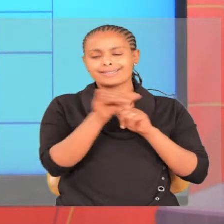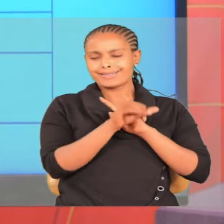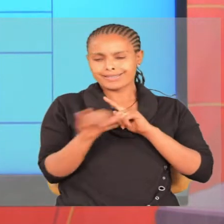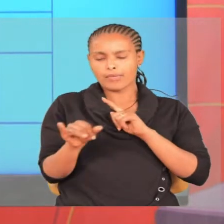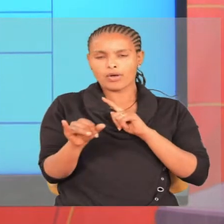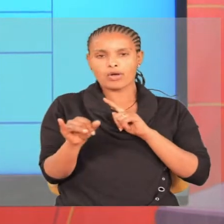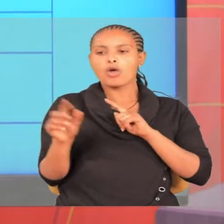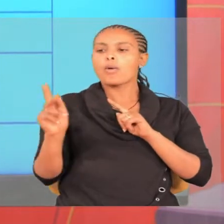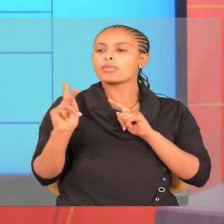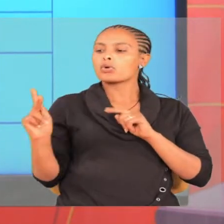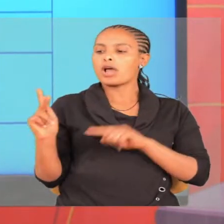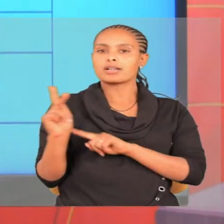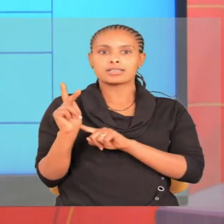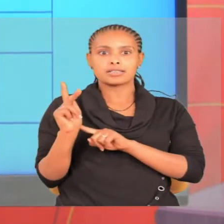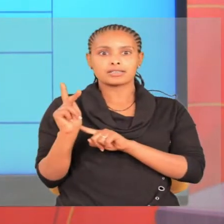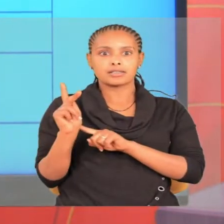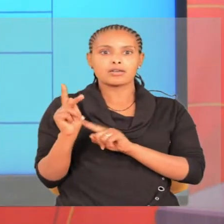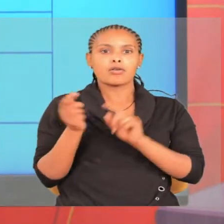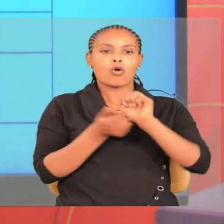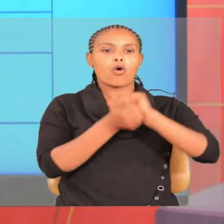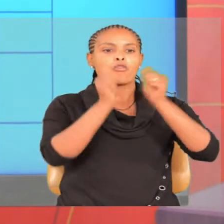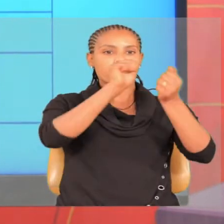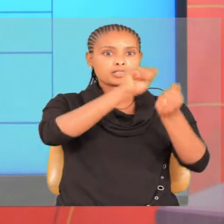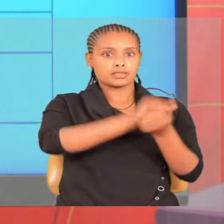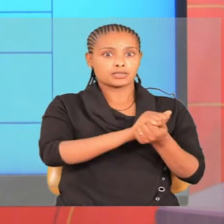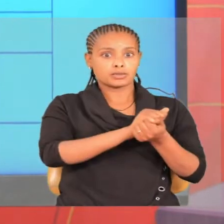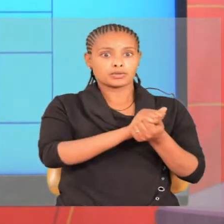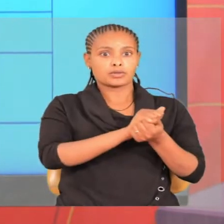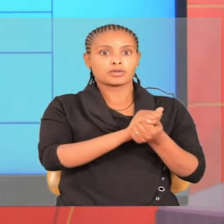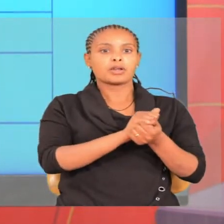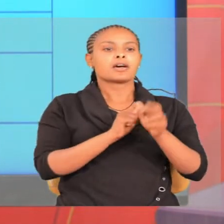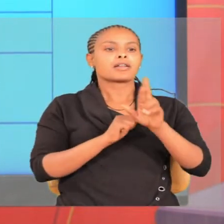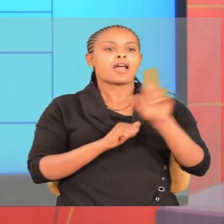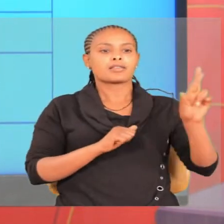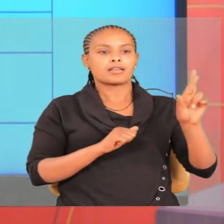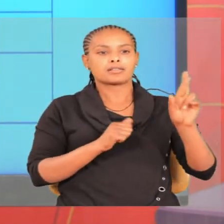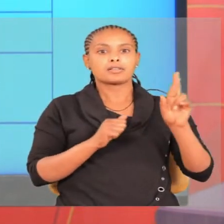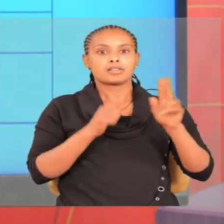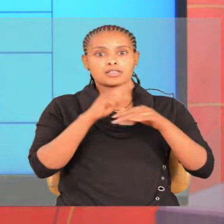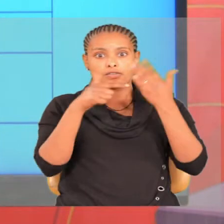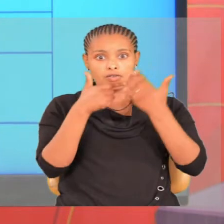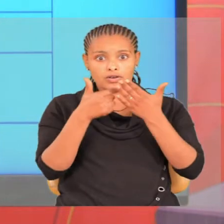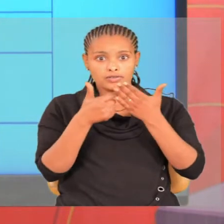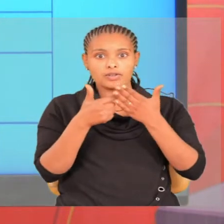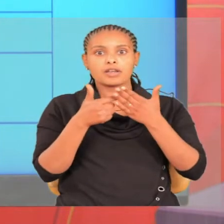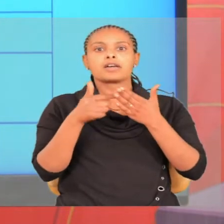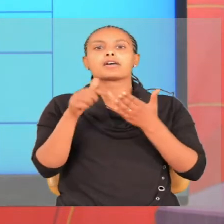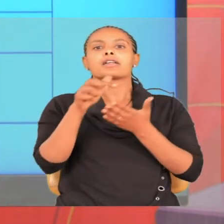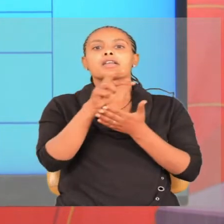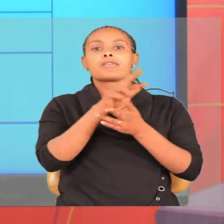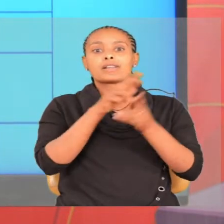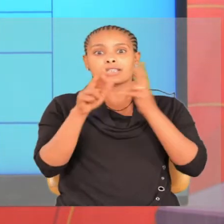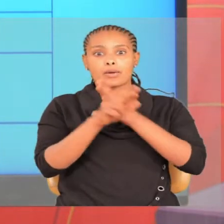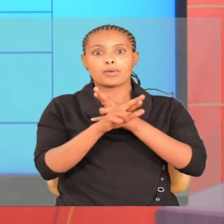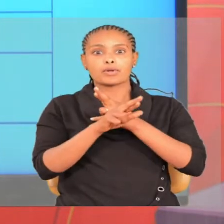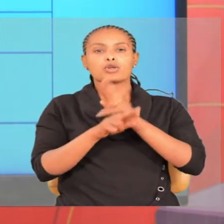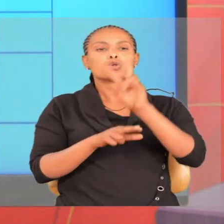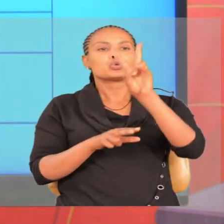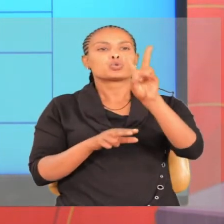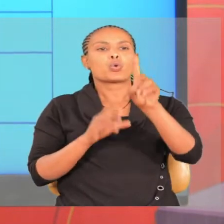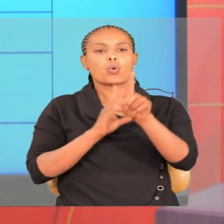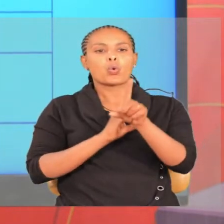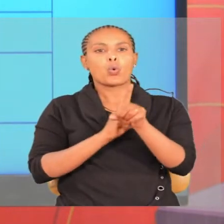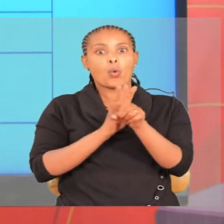way, product converted into reactant. Therefore, reversible reaction is a